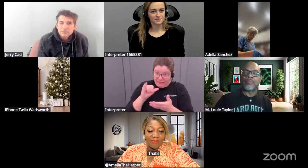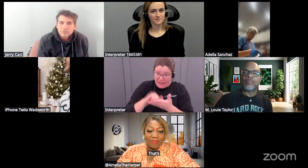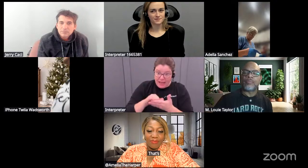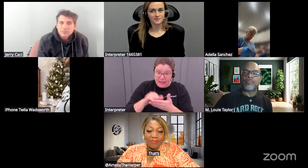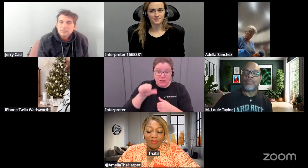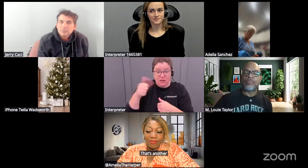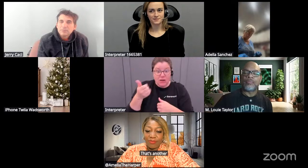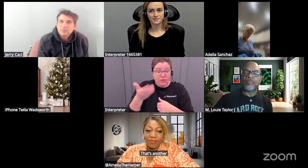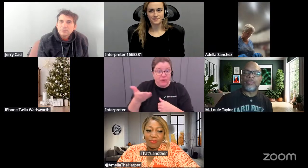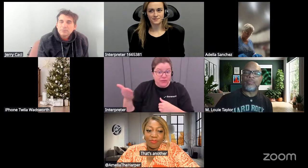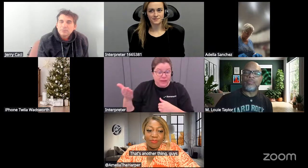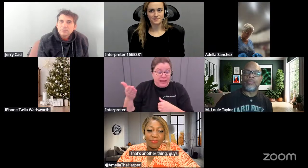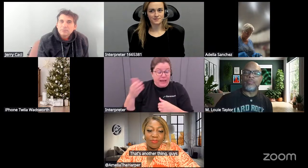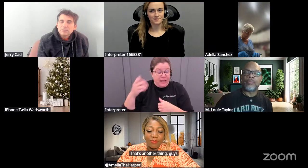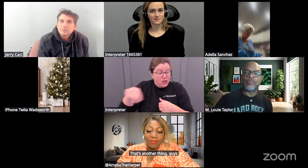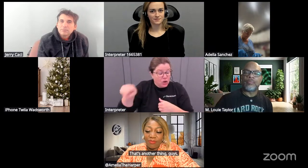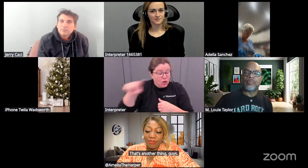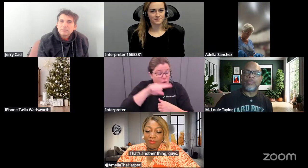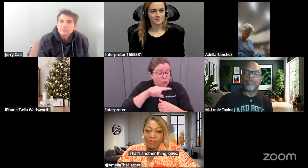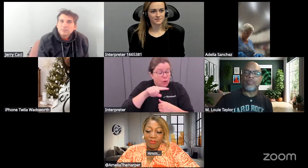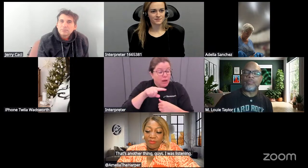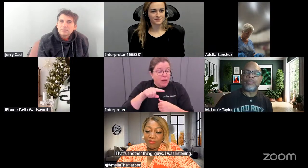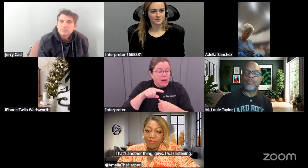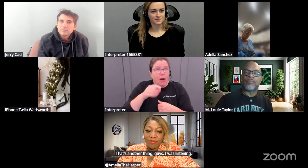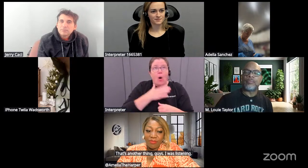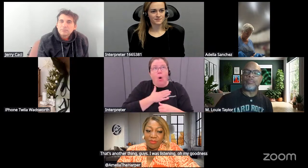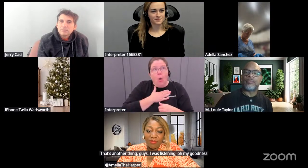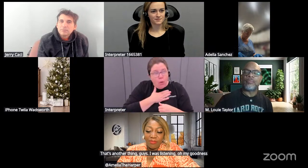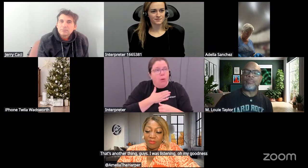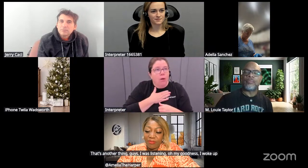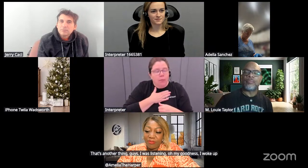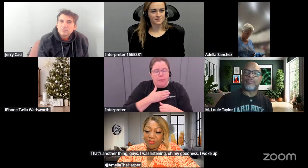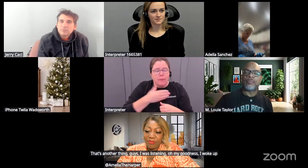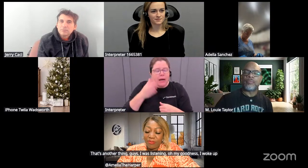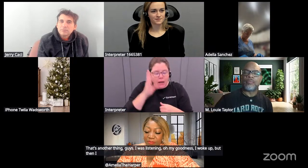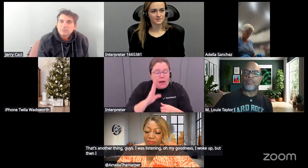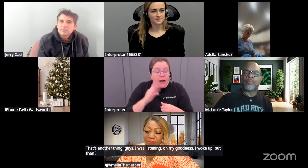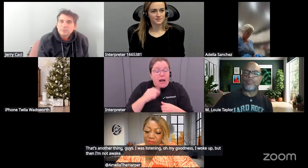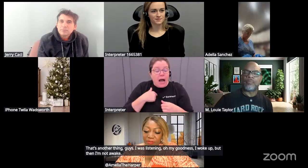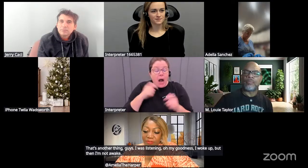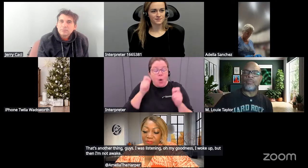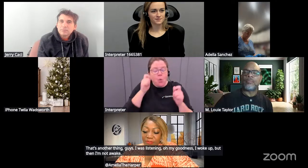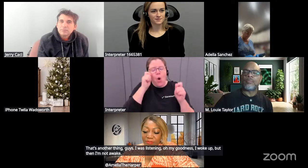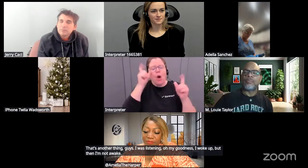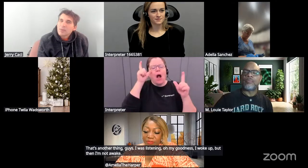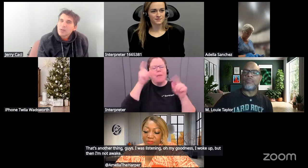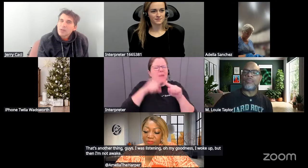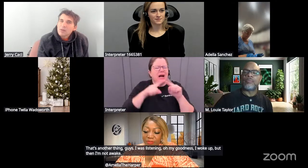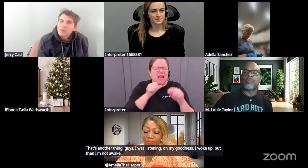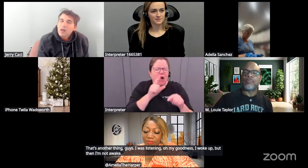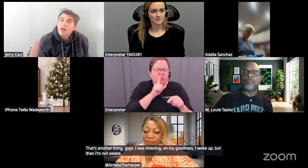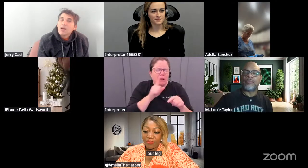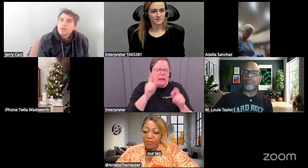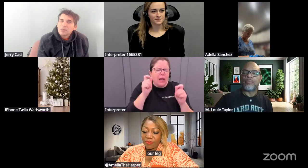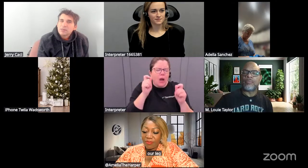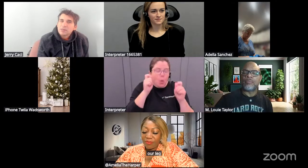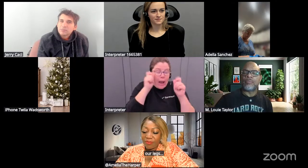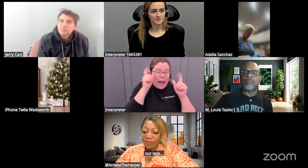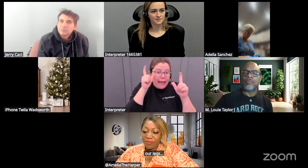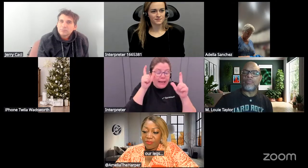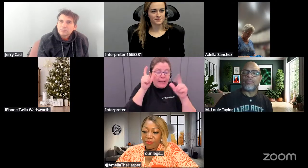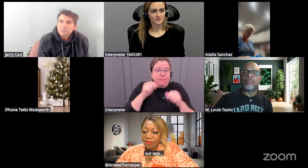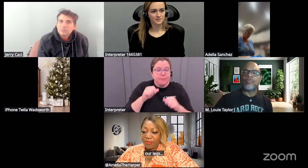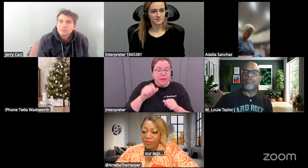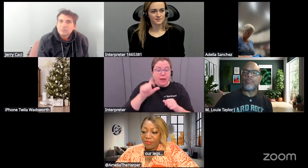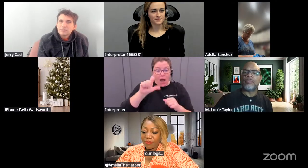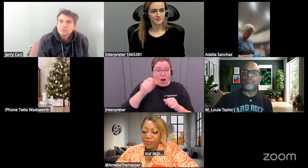another thing, guys. I was listening. Oh my goodness. I woke up, but then I'm not awake. Our legs, as